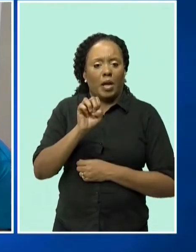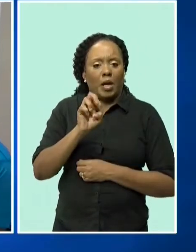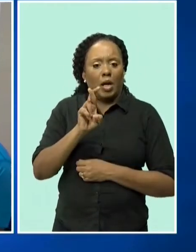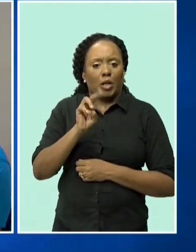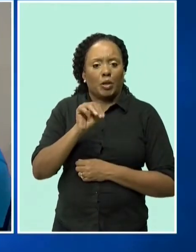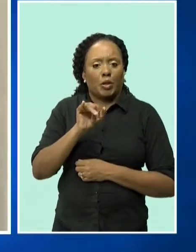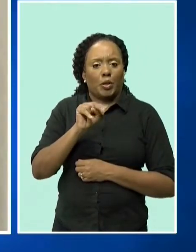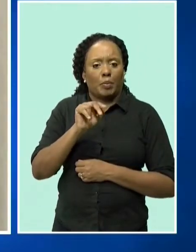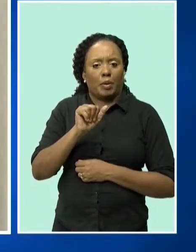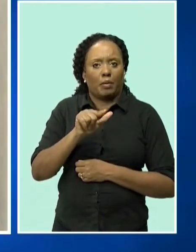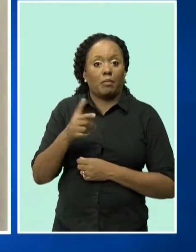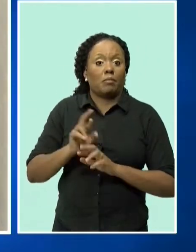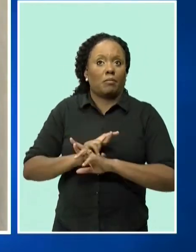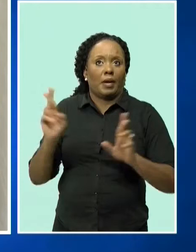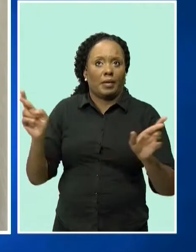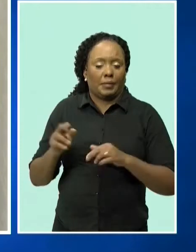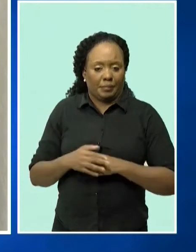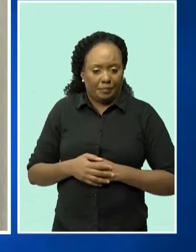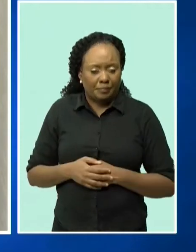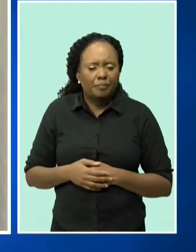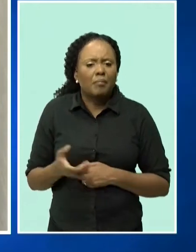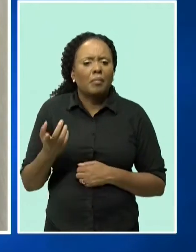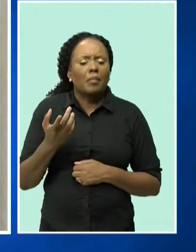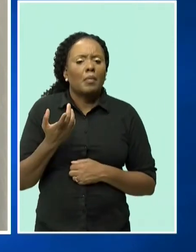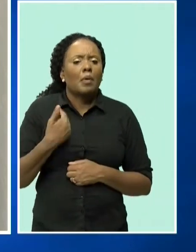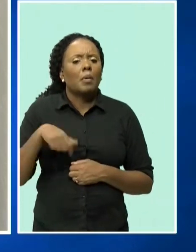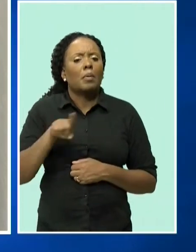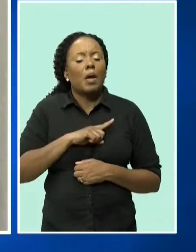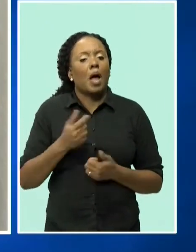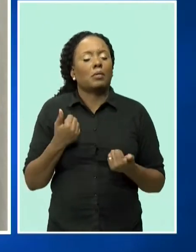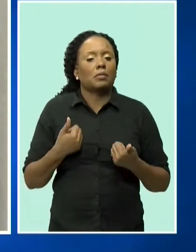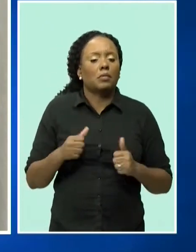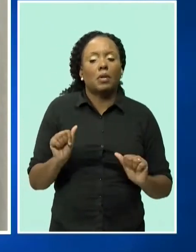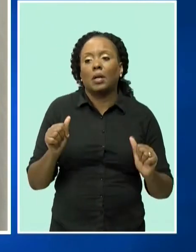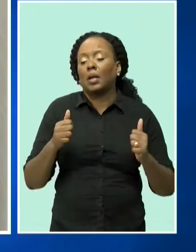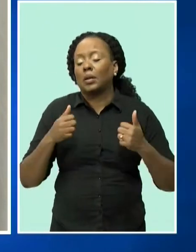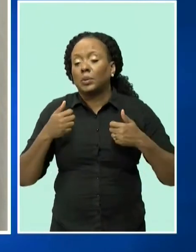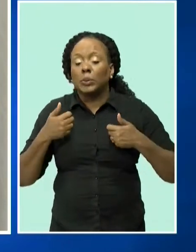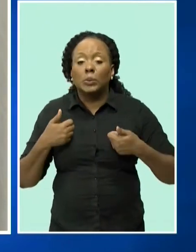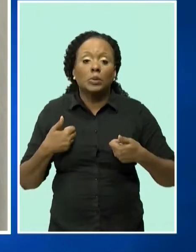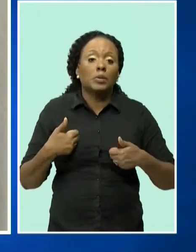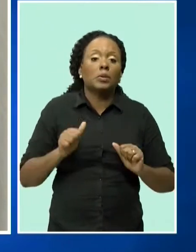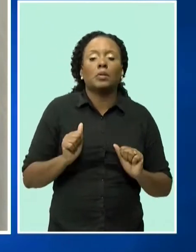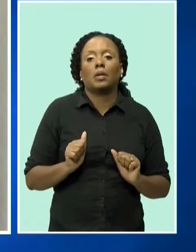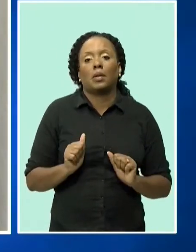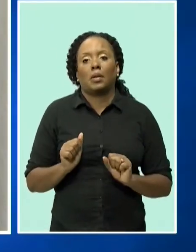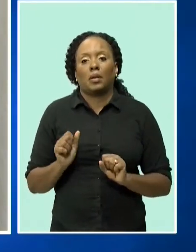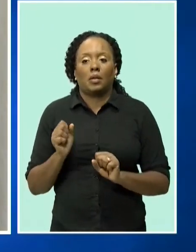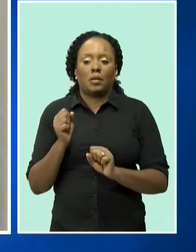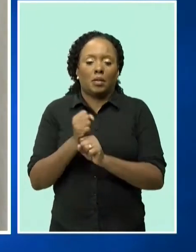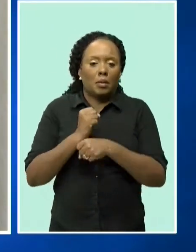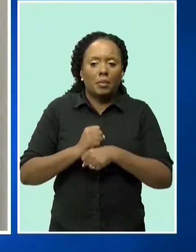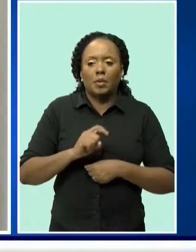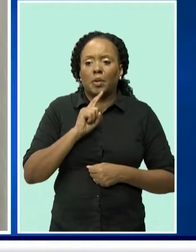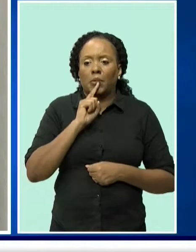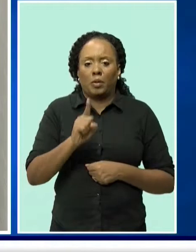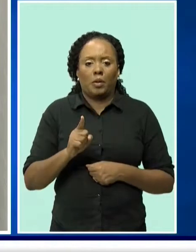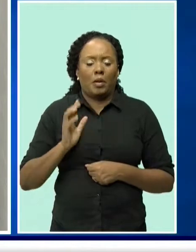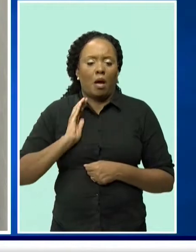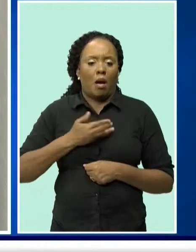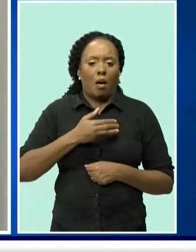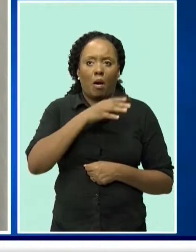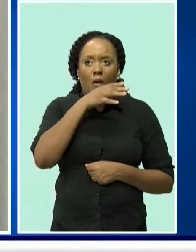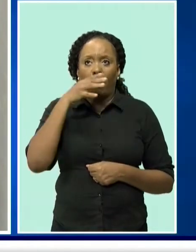We are here at the ministry trying our best to make sure that we transition our farmers